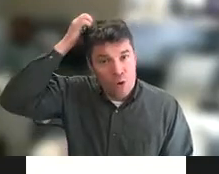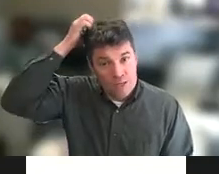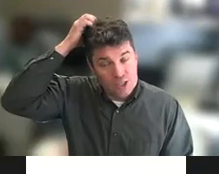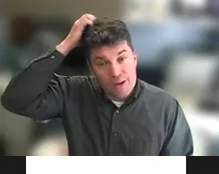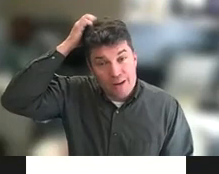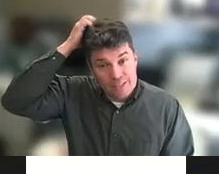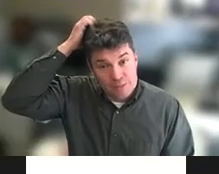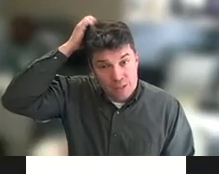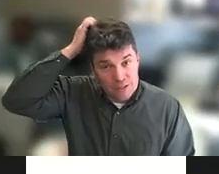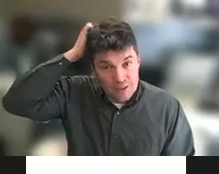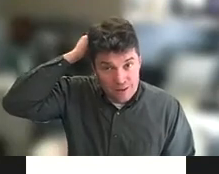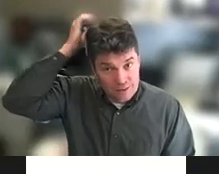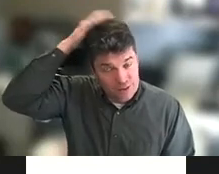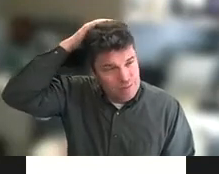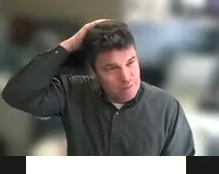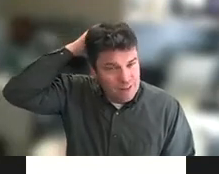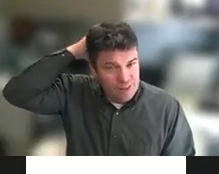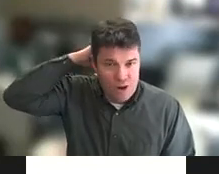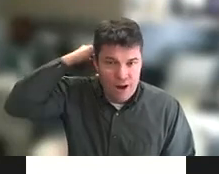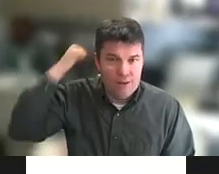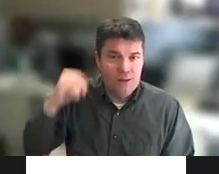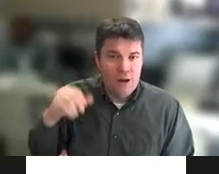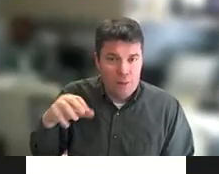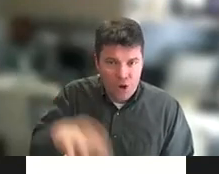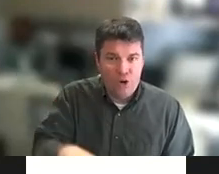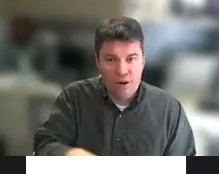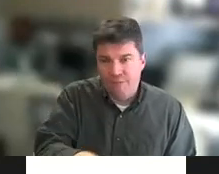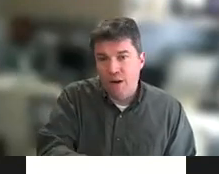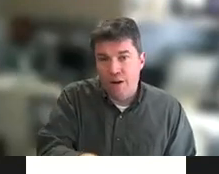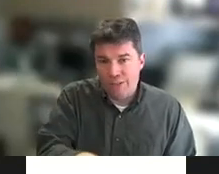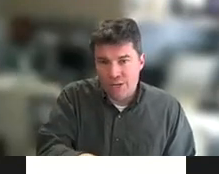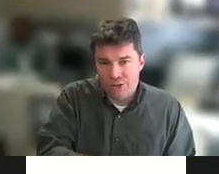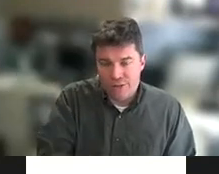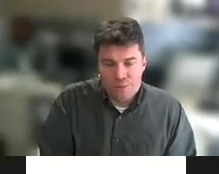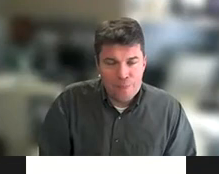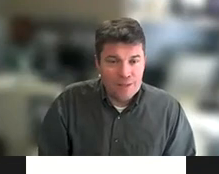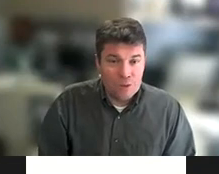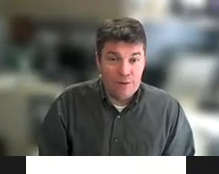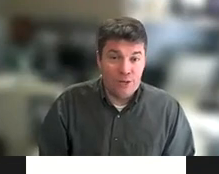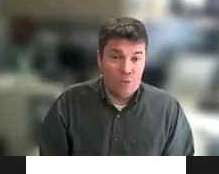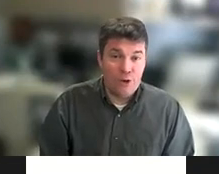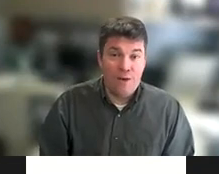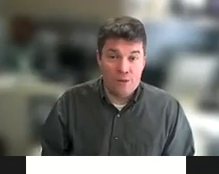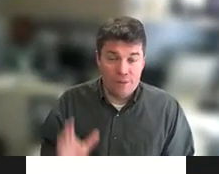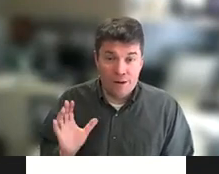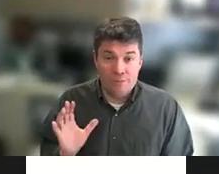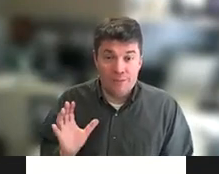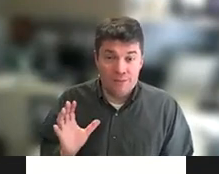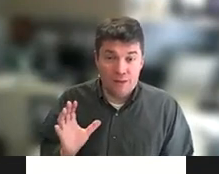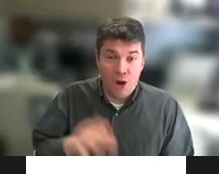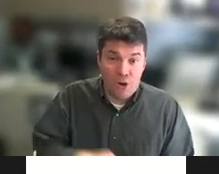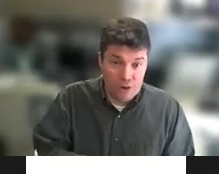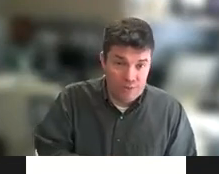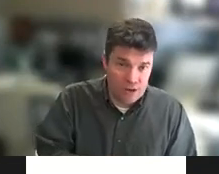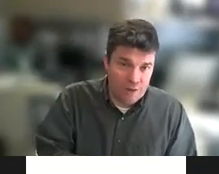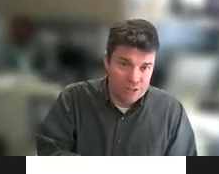understand that their role is to be invisible, meaning they're not a part of the conversation. So if an interpreter ever